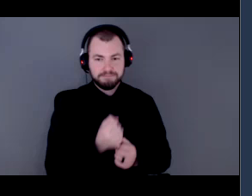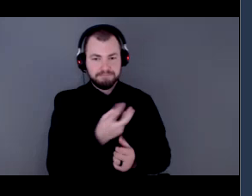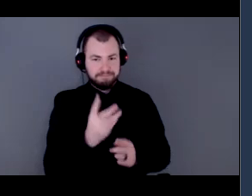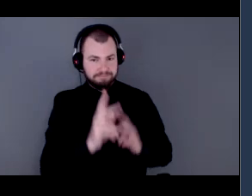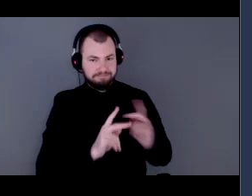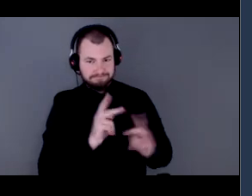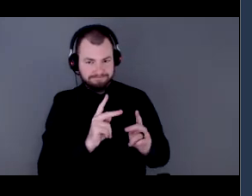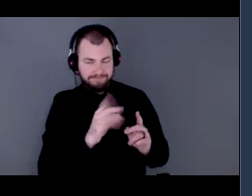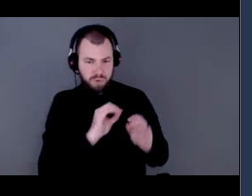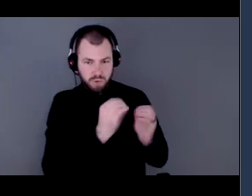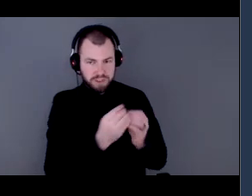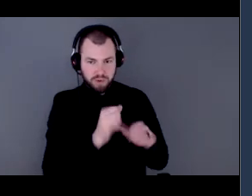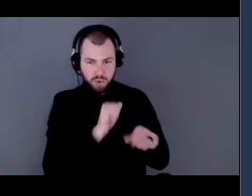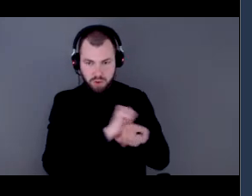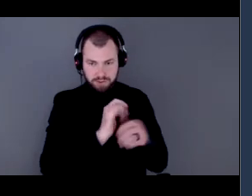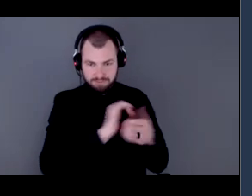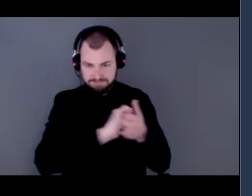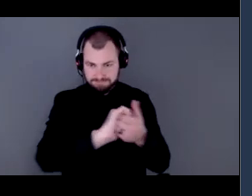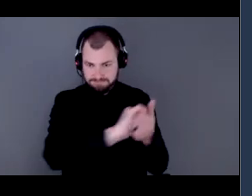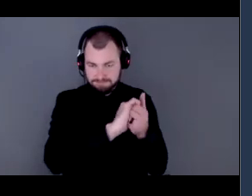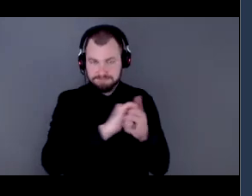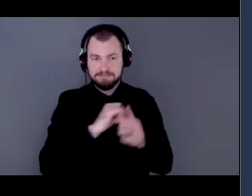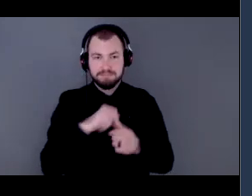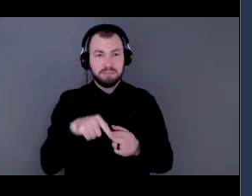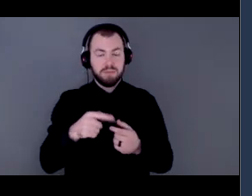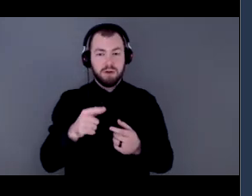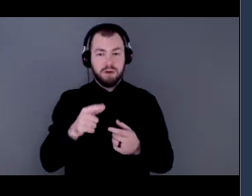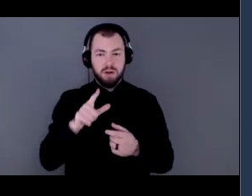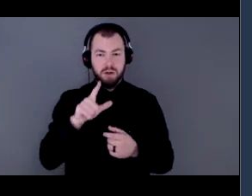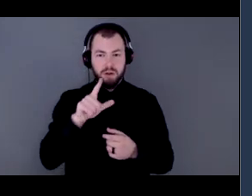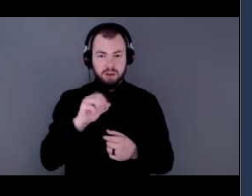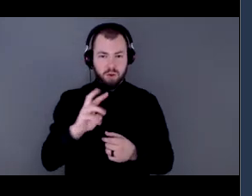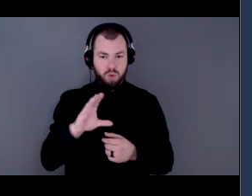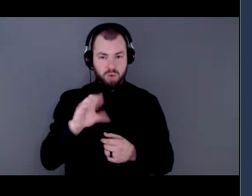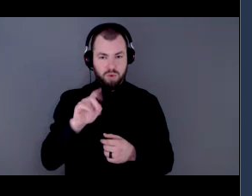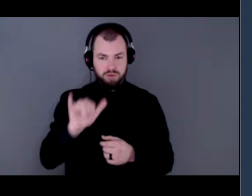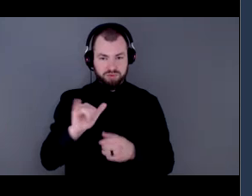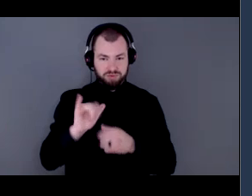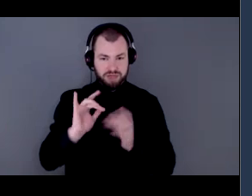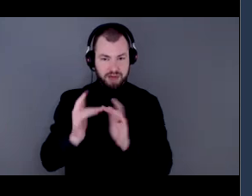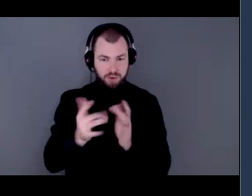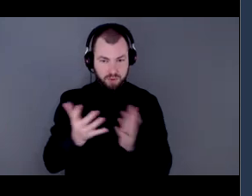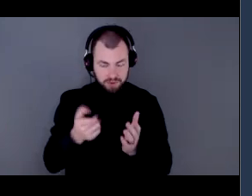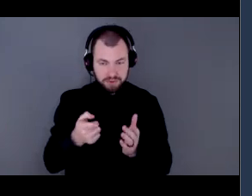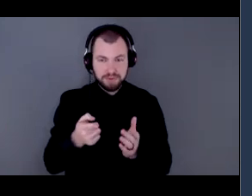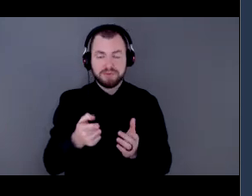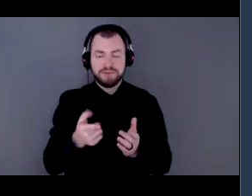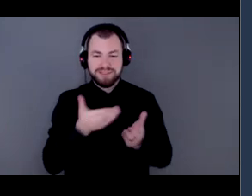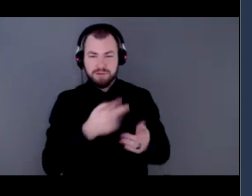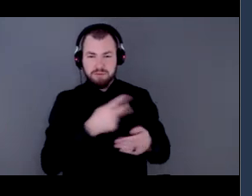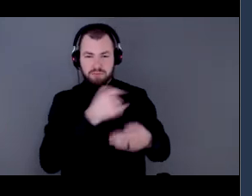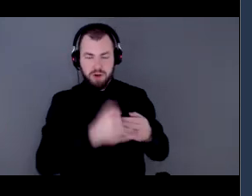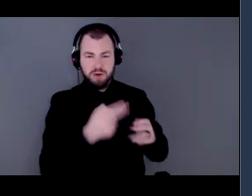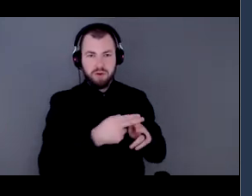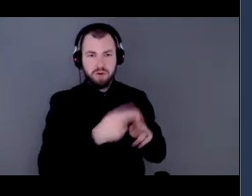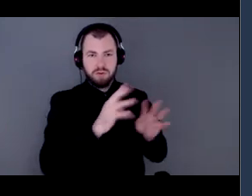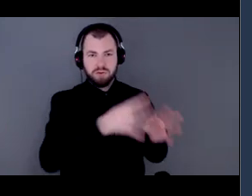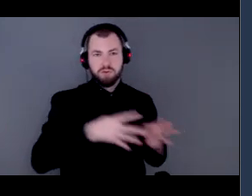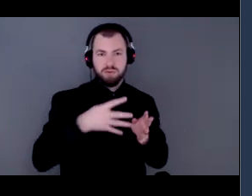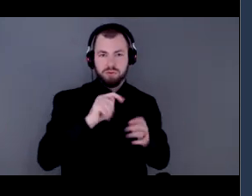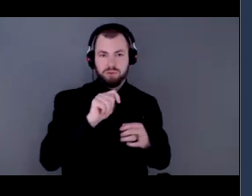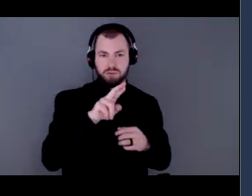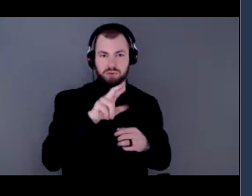Low Country Network is an extension of an existing project called Trawl to Trash. And so we were funded in the first